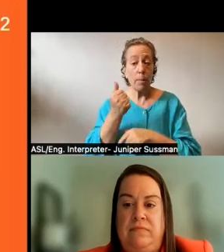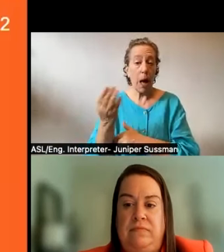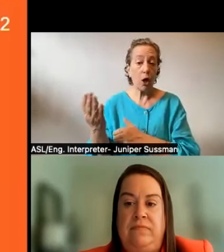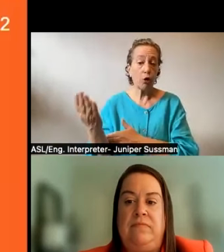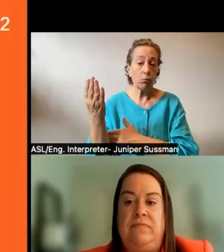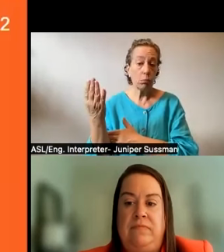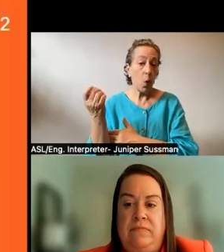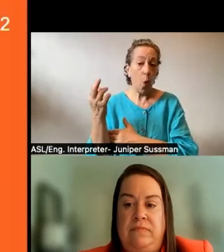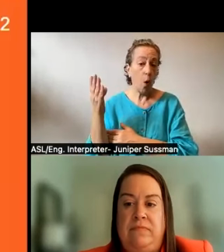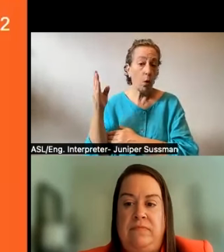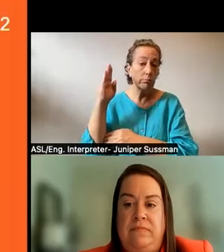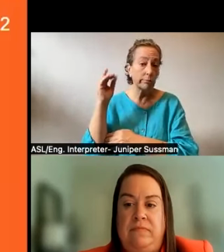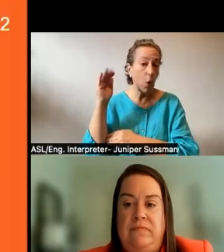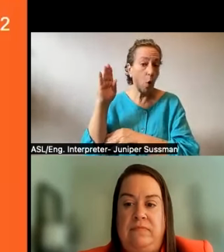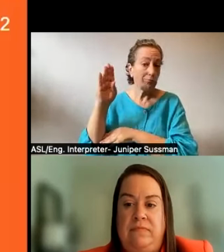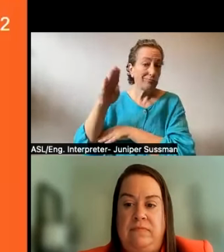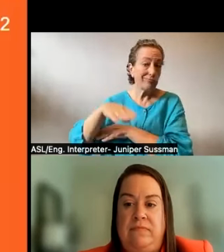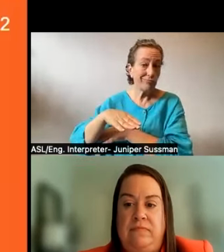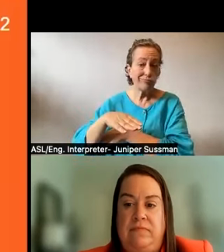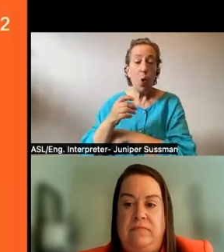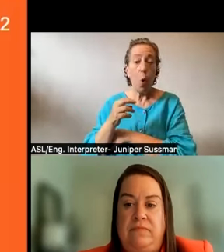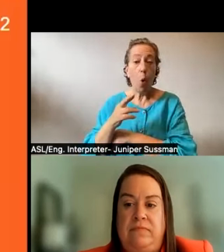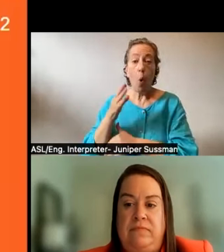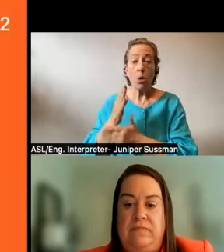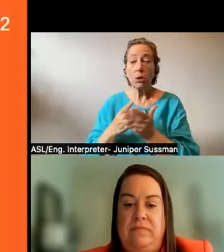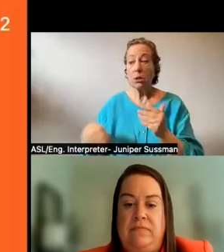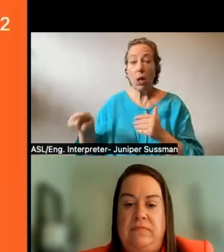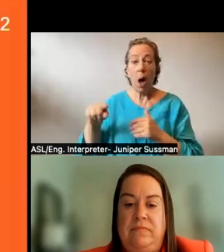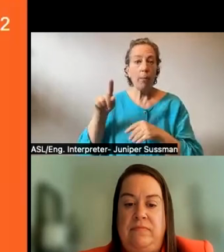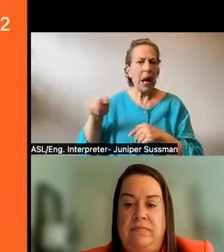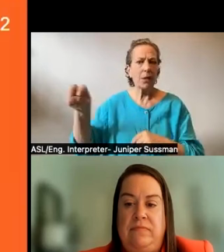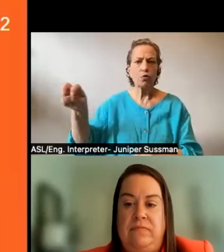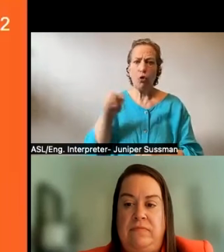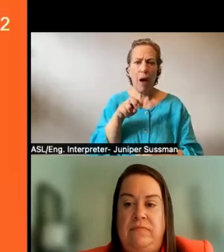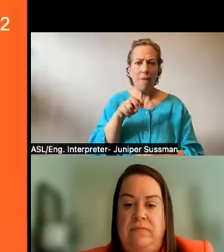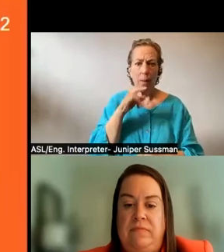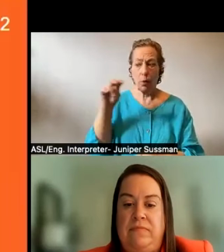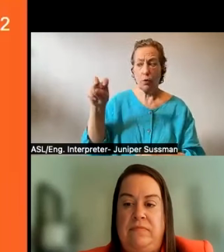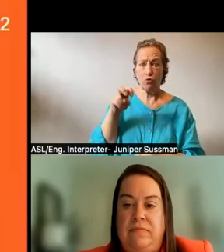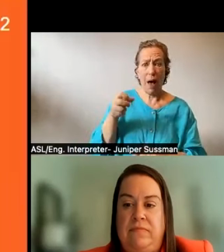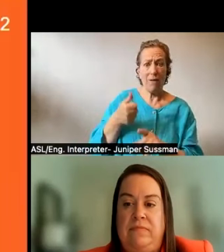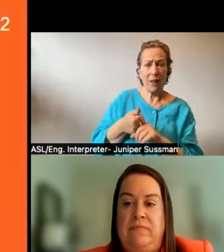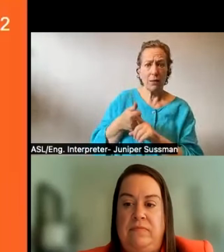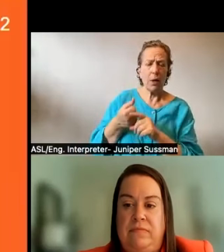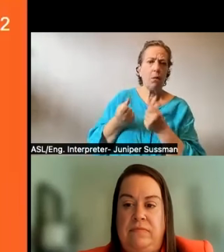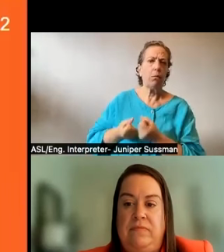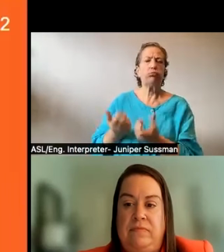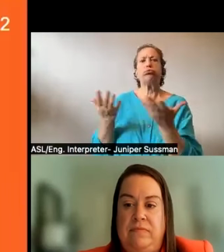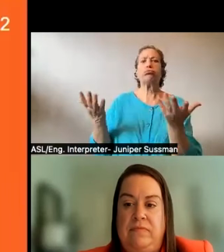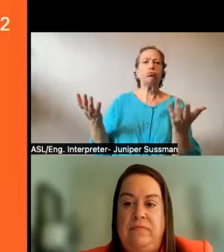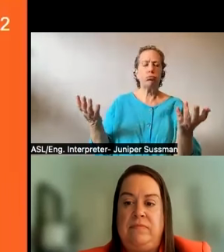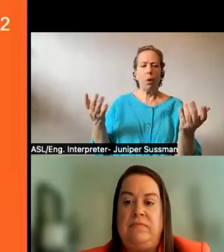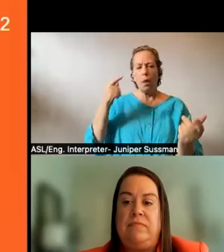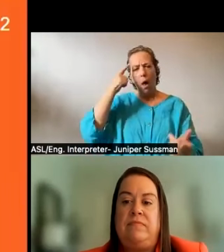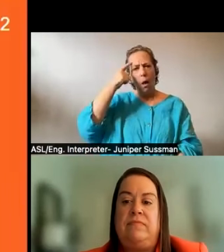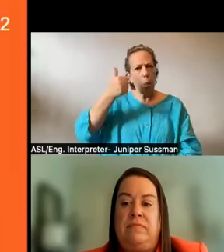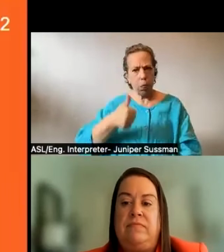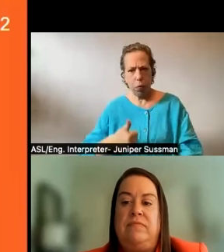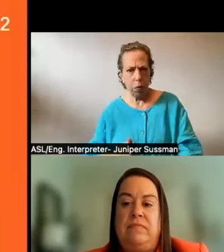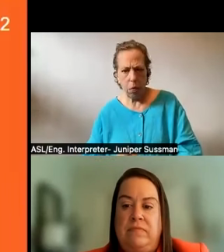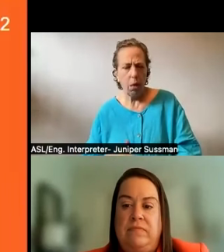traveling is going to make them tired and then they're not going to be able to engage with us as well. And so we have to be very flexible and sort of put the client at the center of